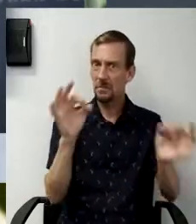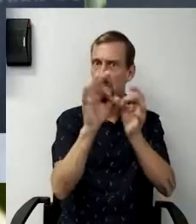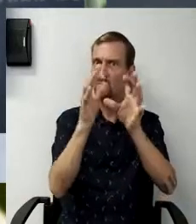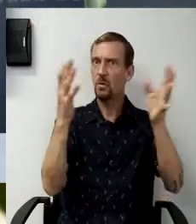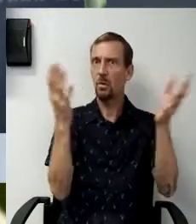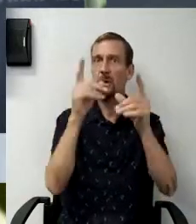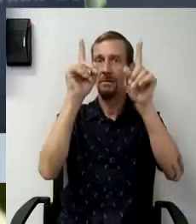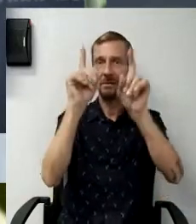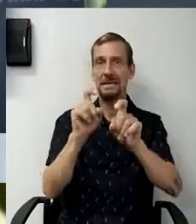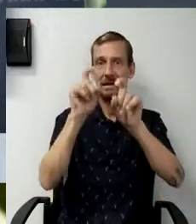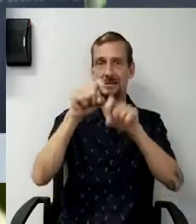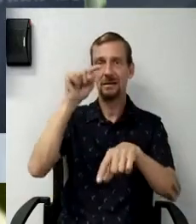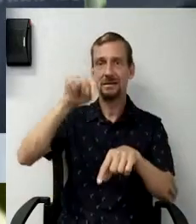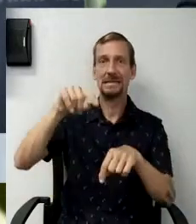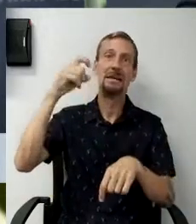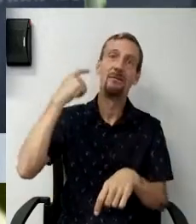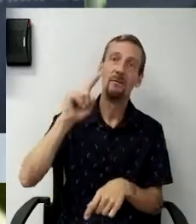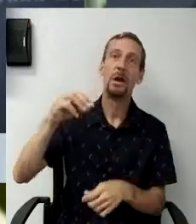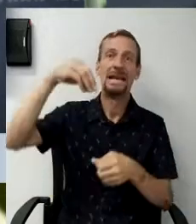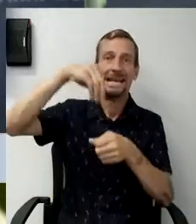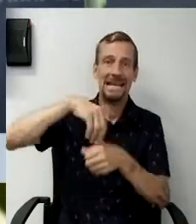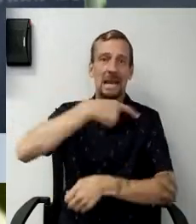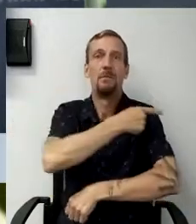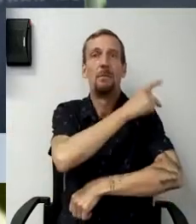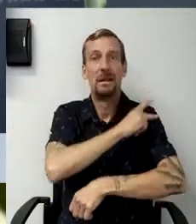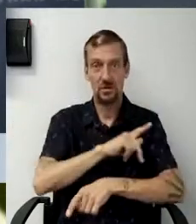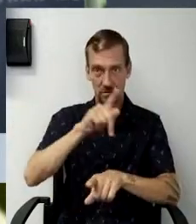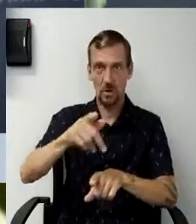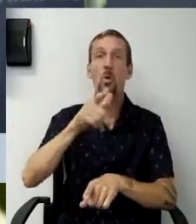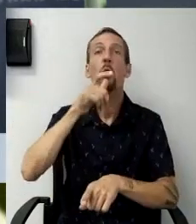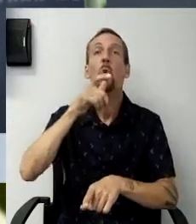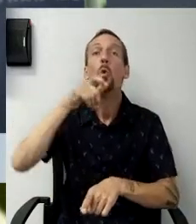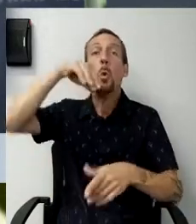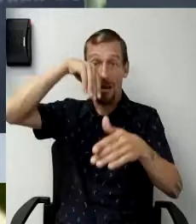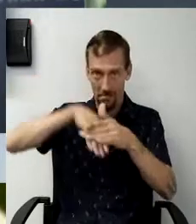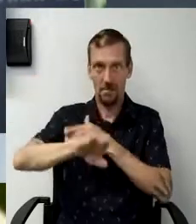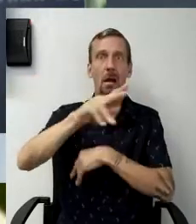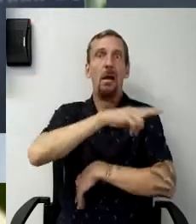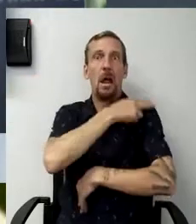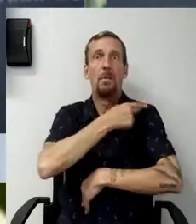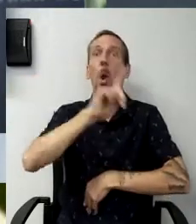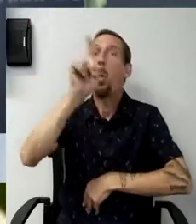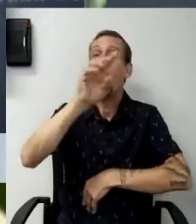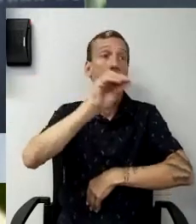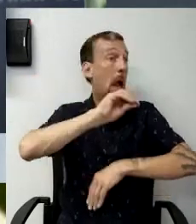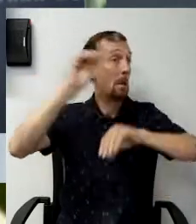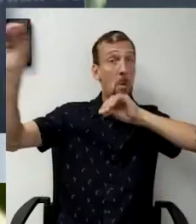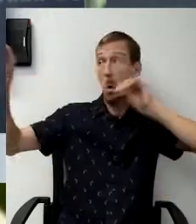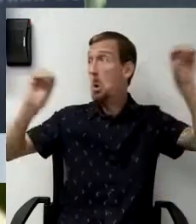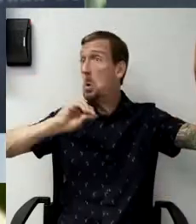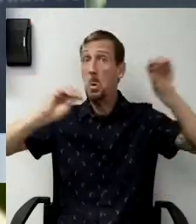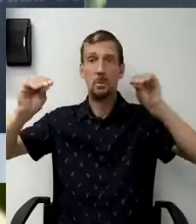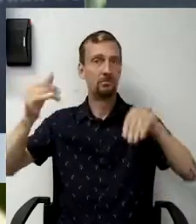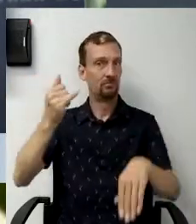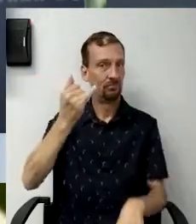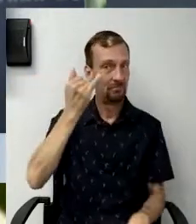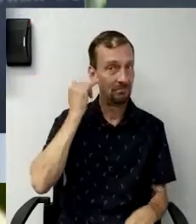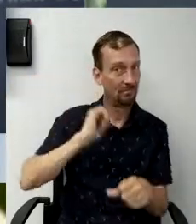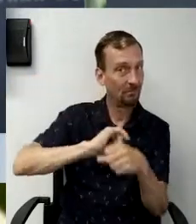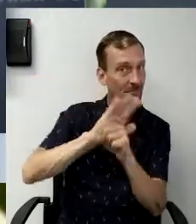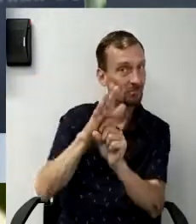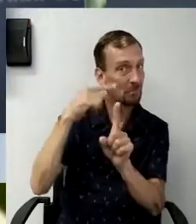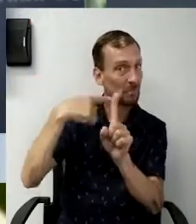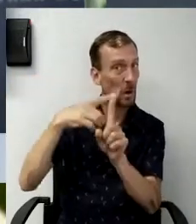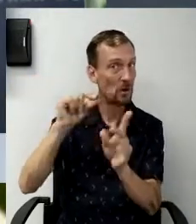to be available for our inpatients. Patients that are going to be admitted, we need to know where we place them. We need to know if they're COVID positive or